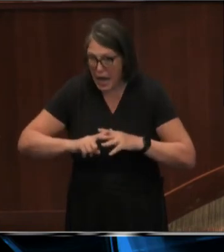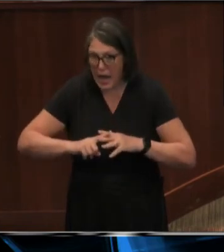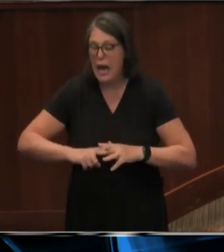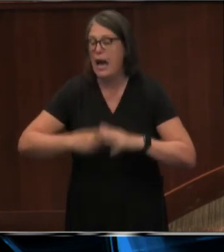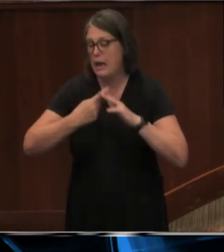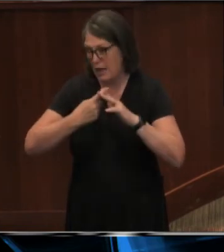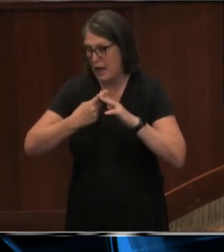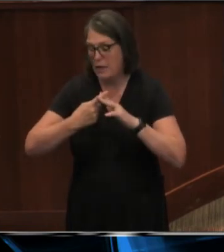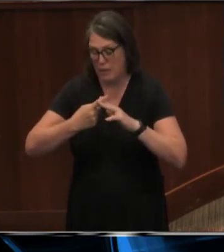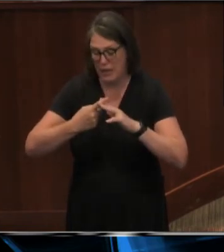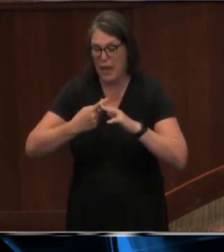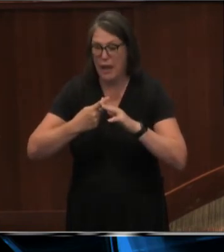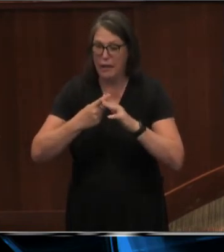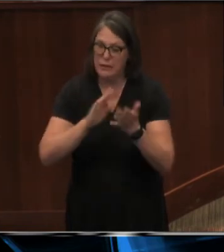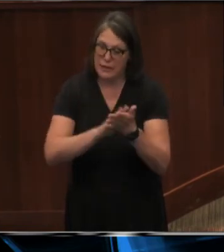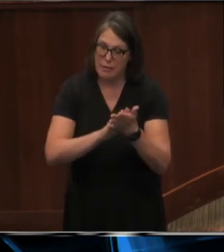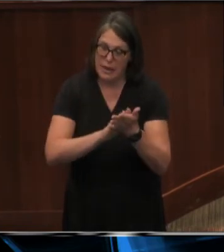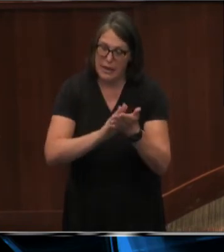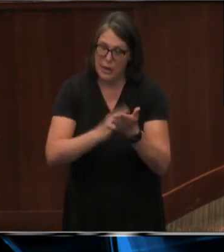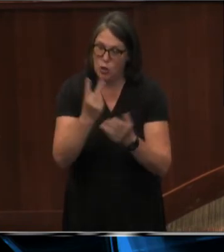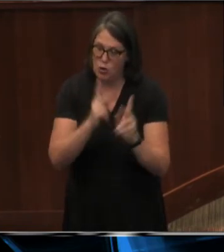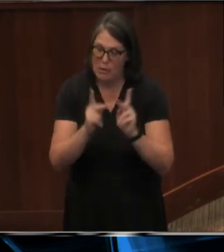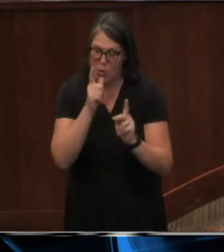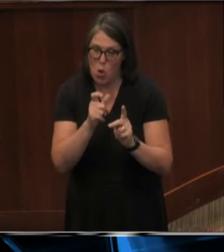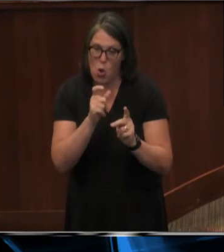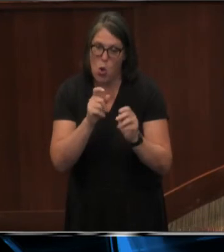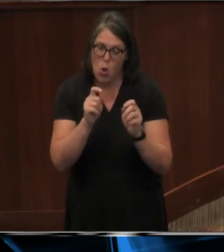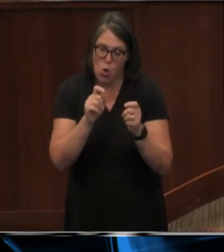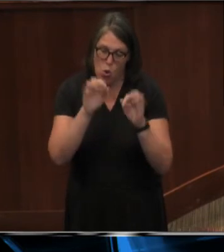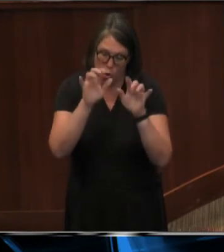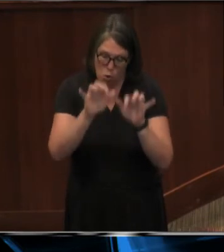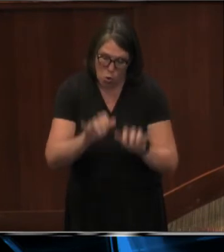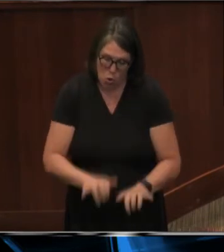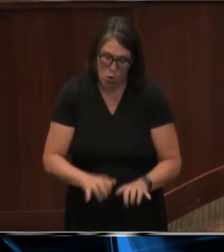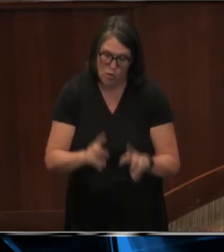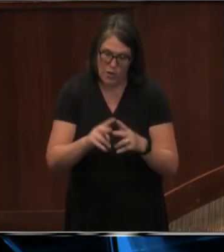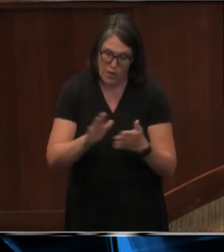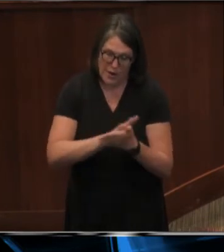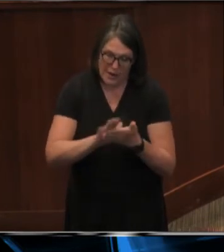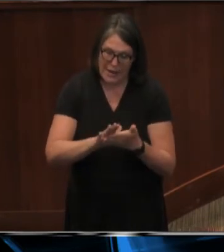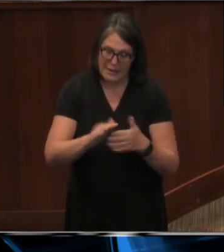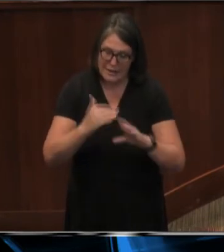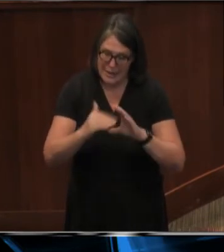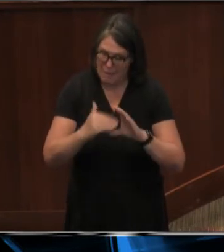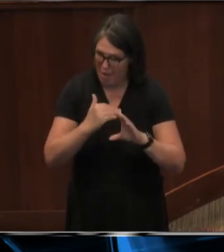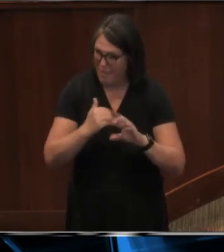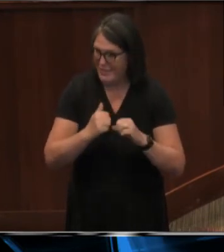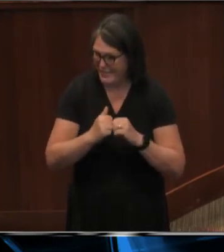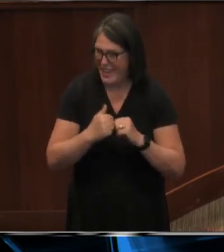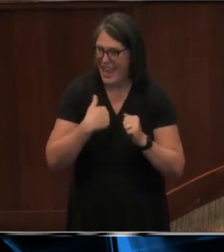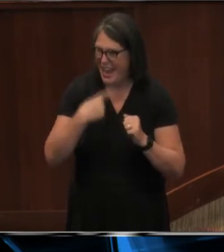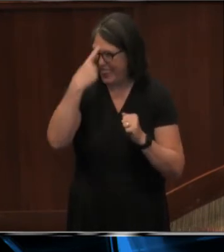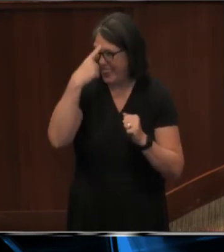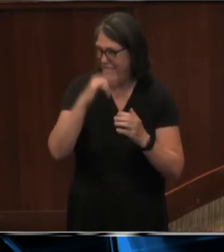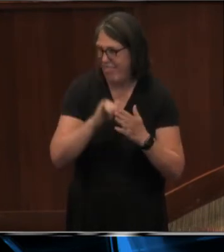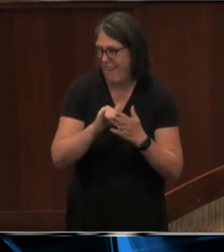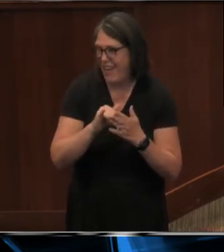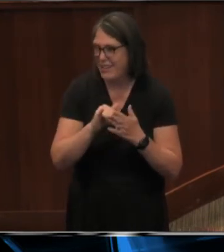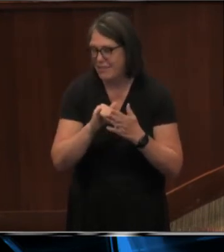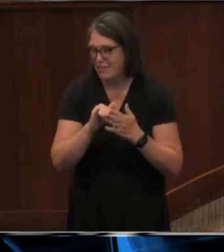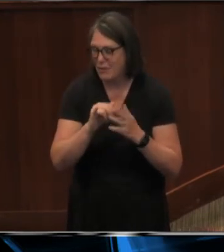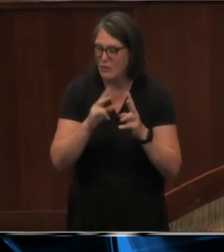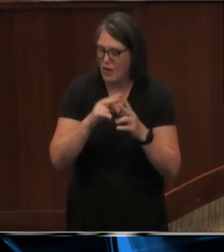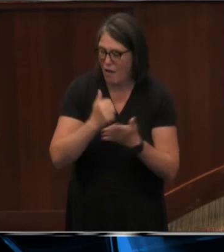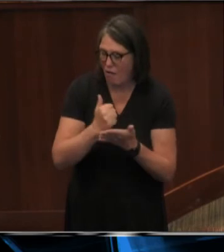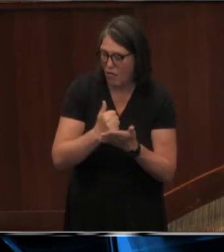the time to write very informative, detailed, and nice emails, and I think that was